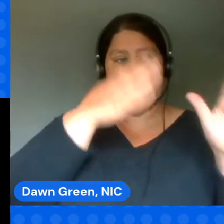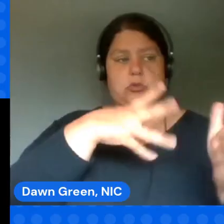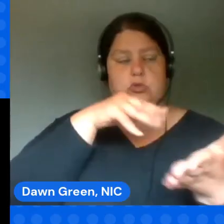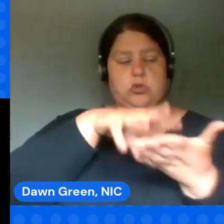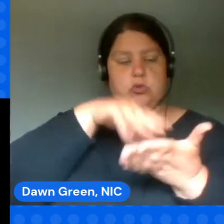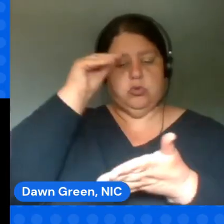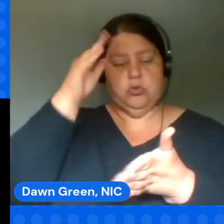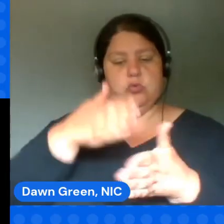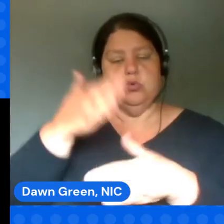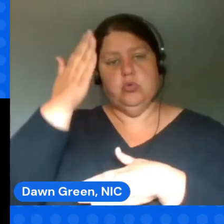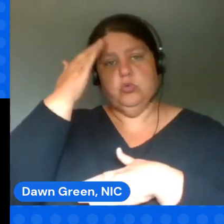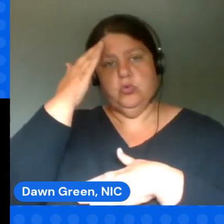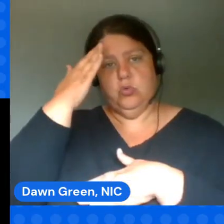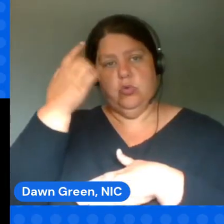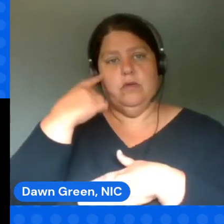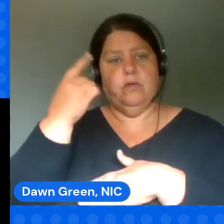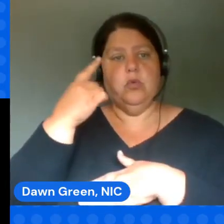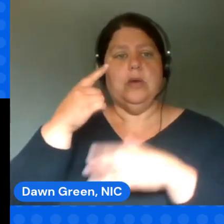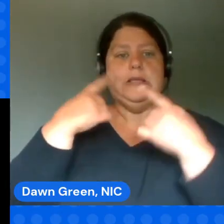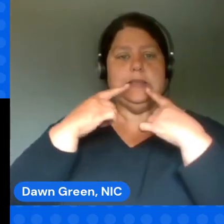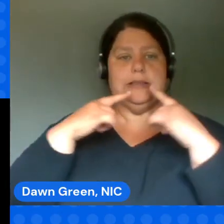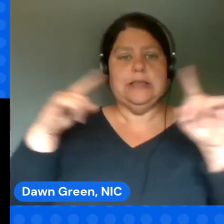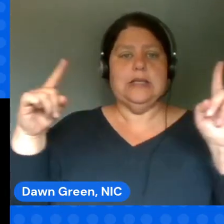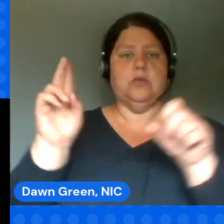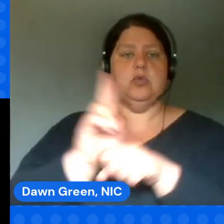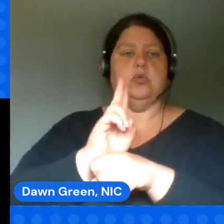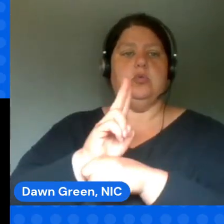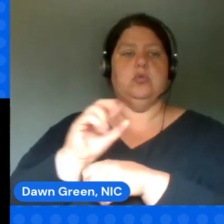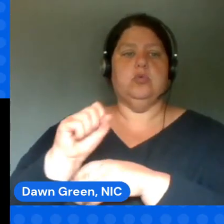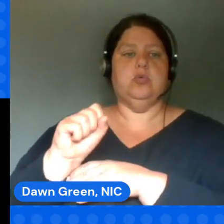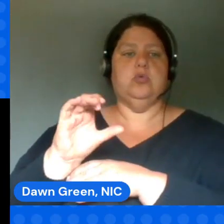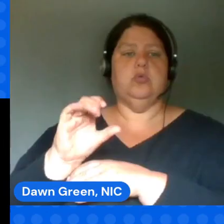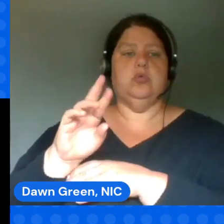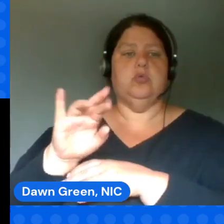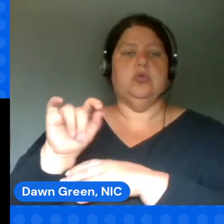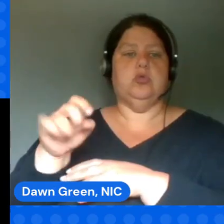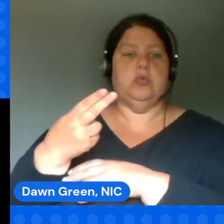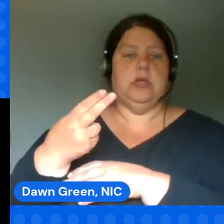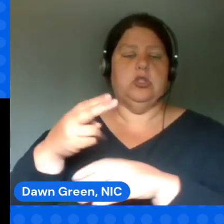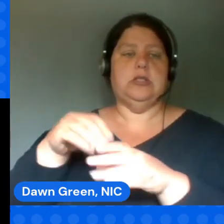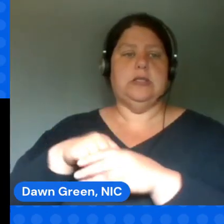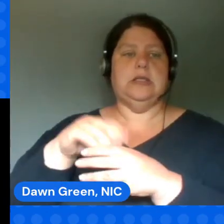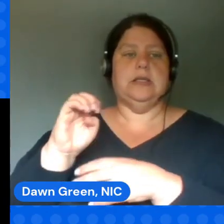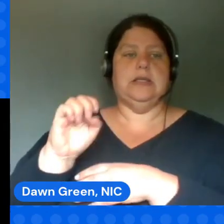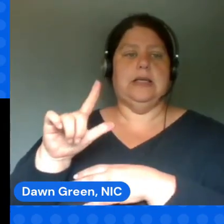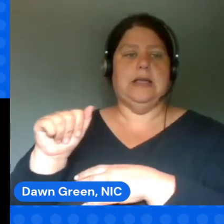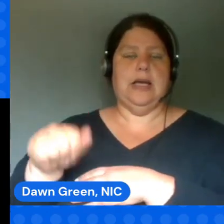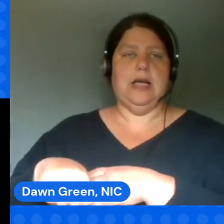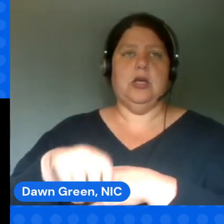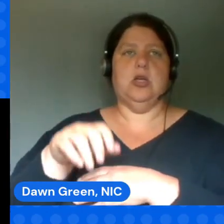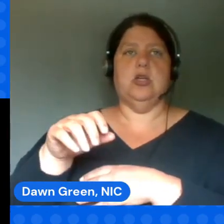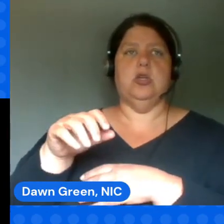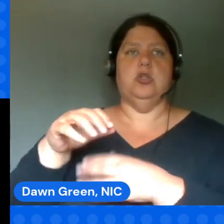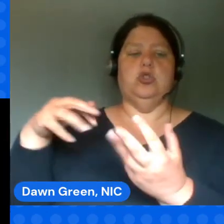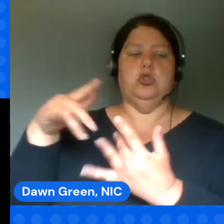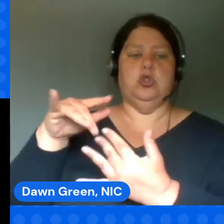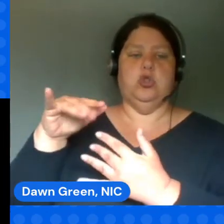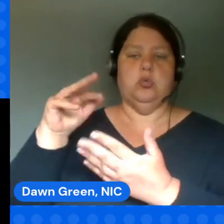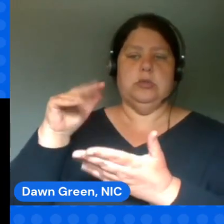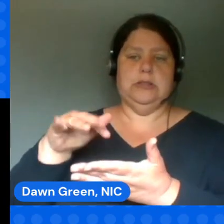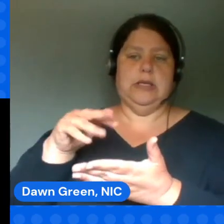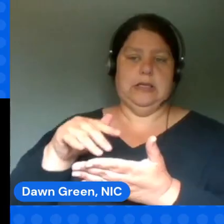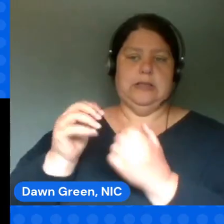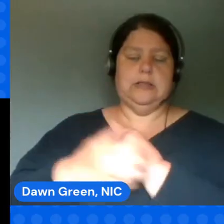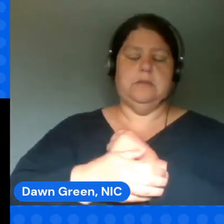be successful in utilizing Scratch in an ELA or a social studies setting. And